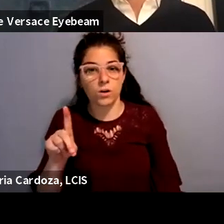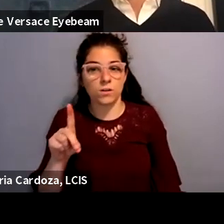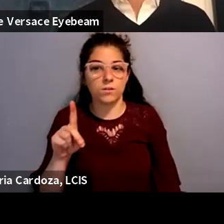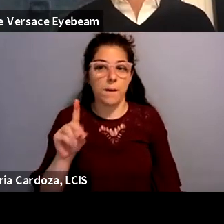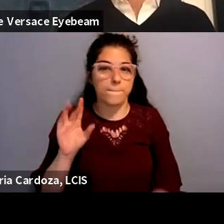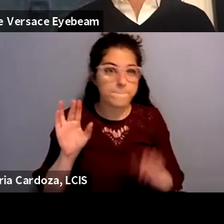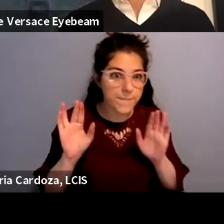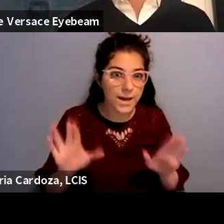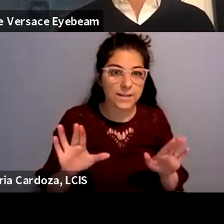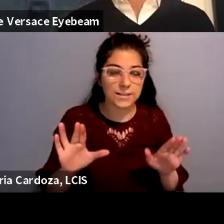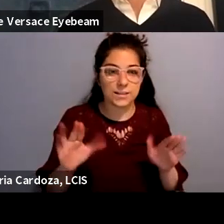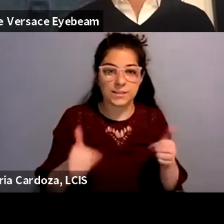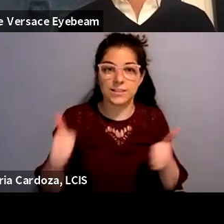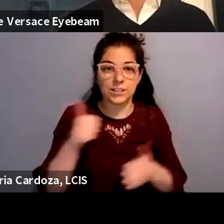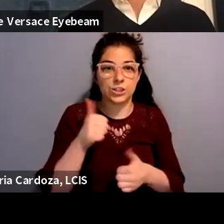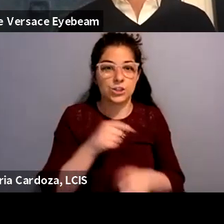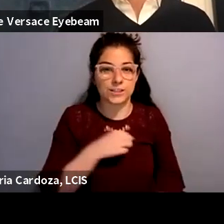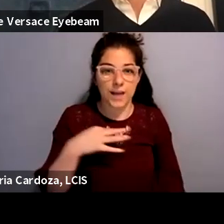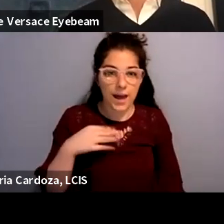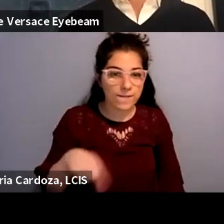incredible, incredible senior staff.